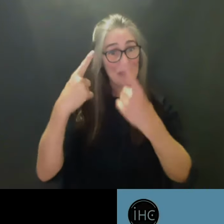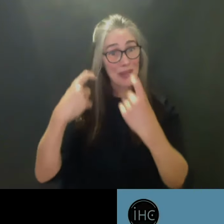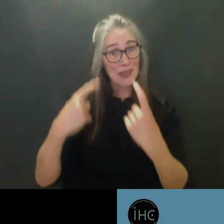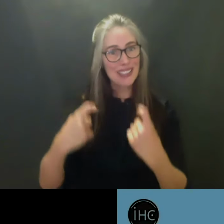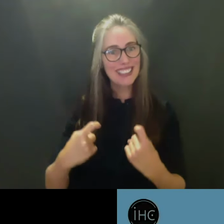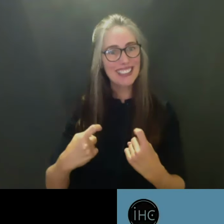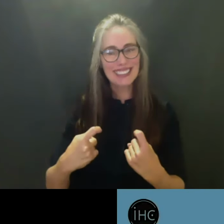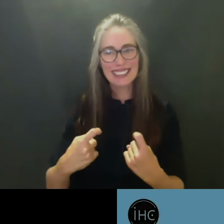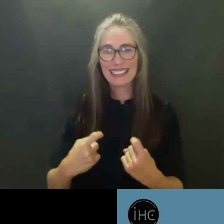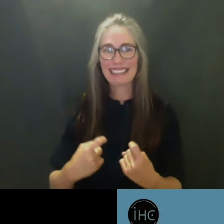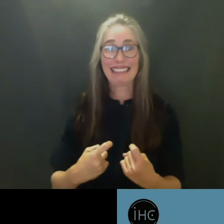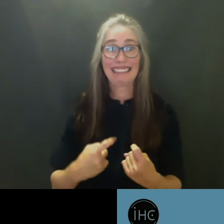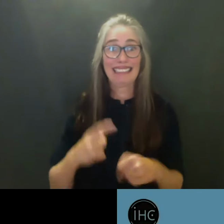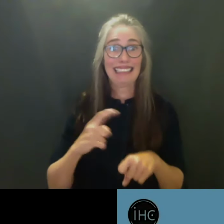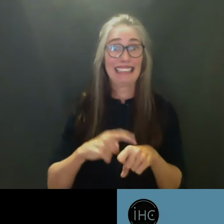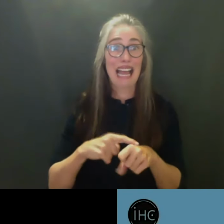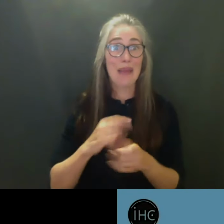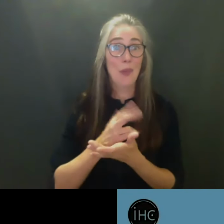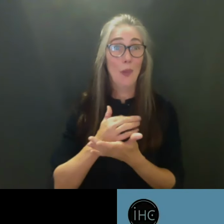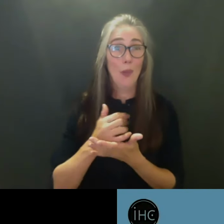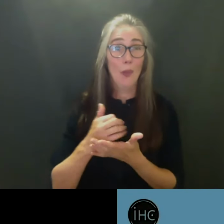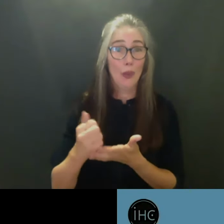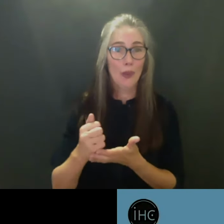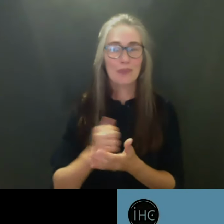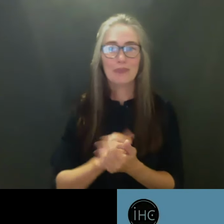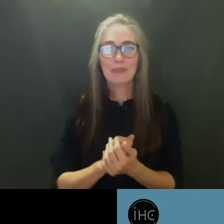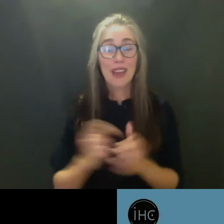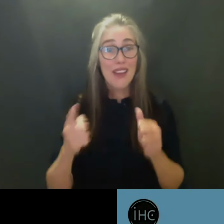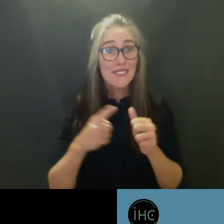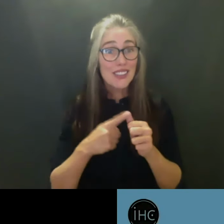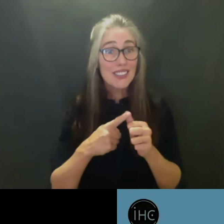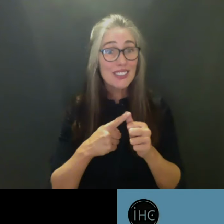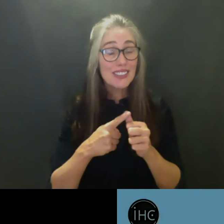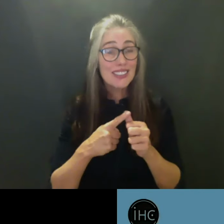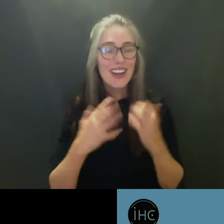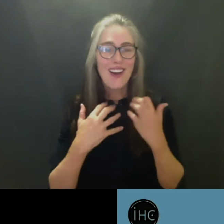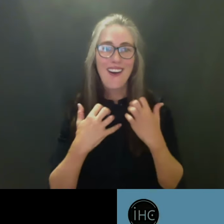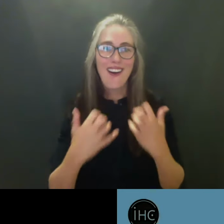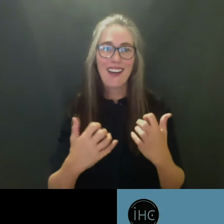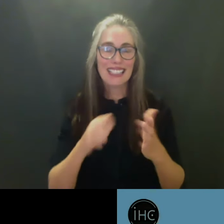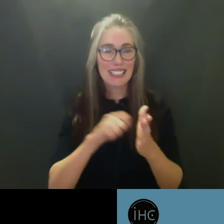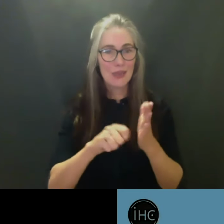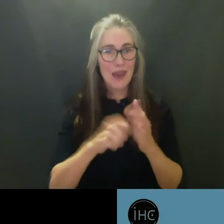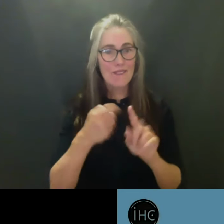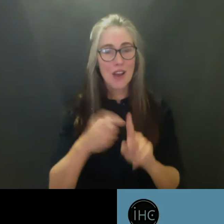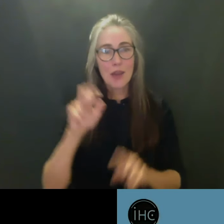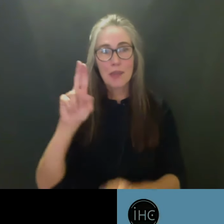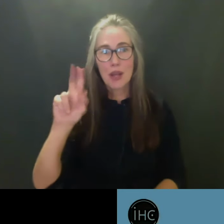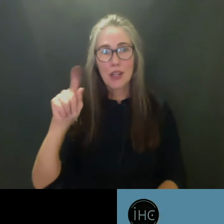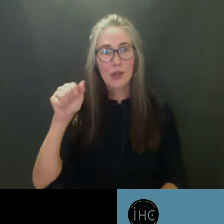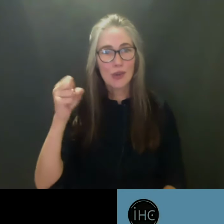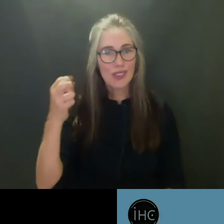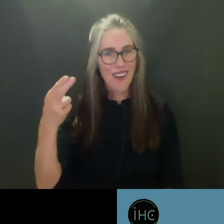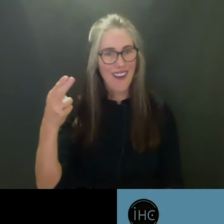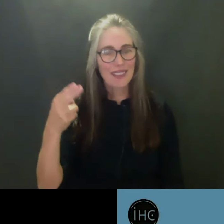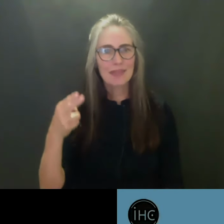we don't have that much time left. The first is from an audience member writing from Utah, who says, I was